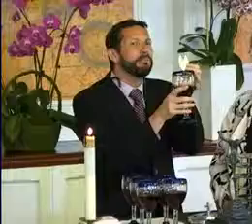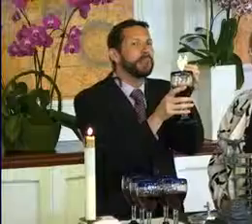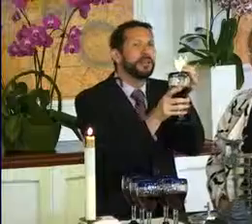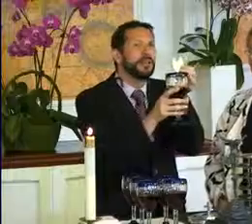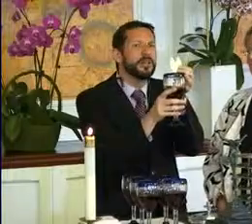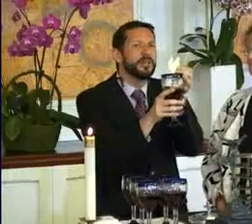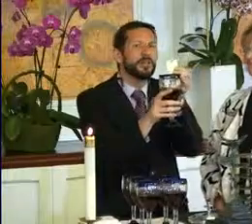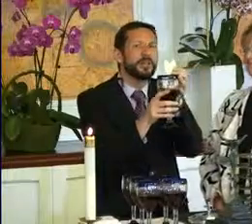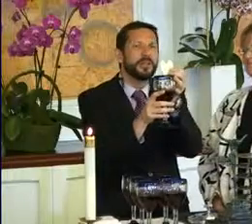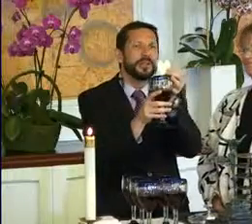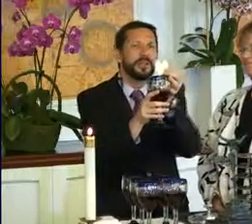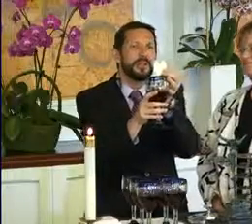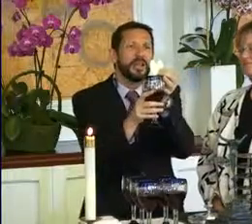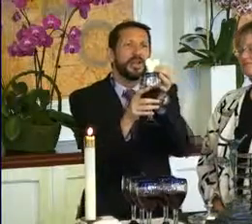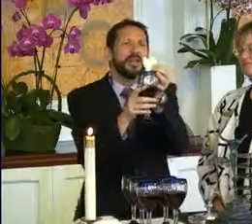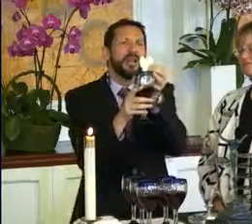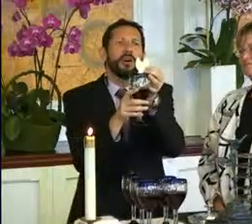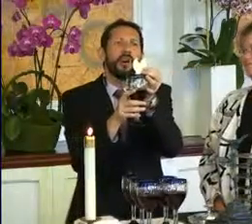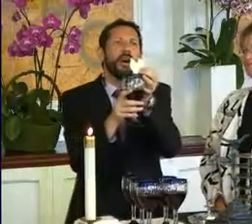remember